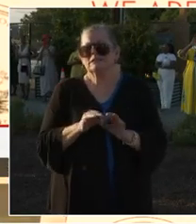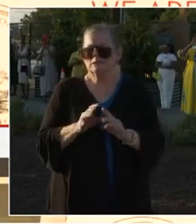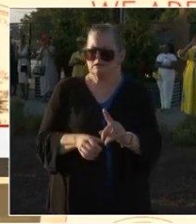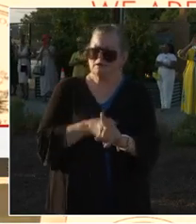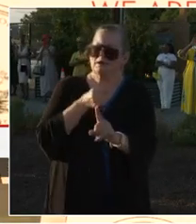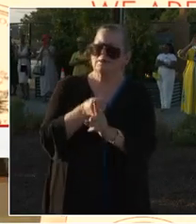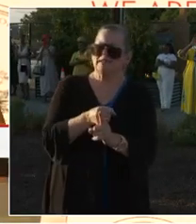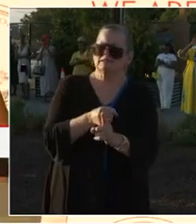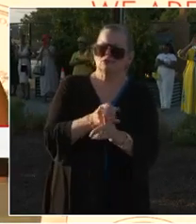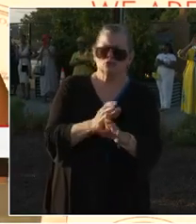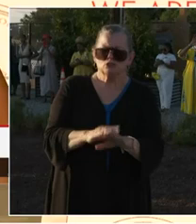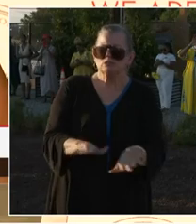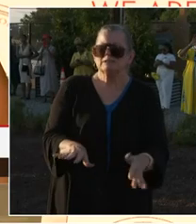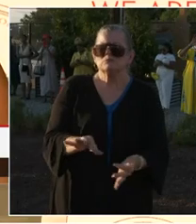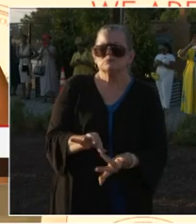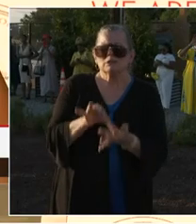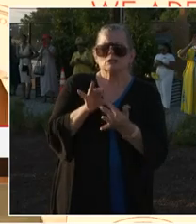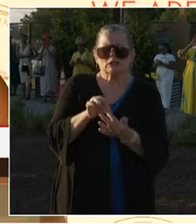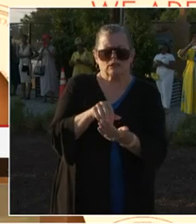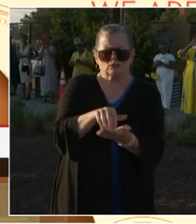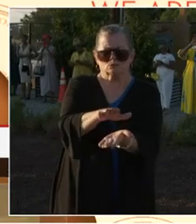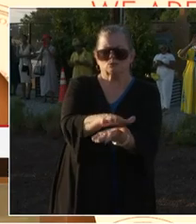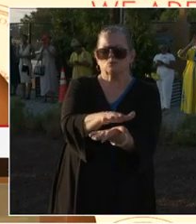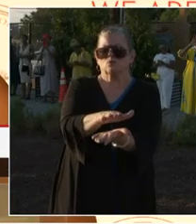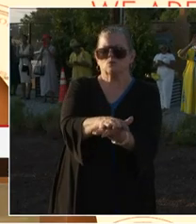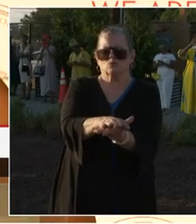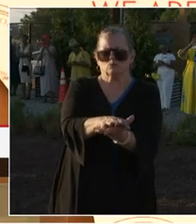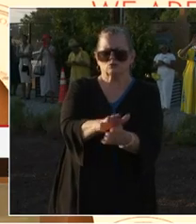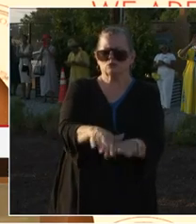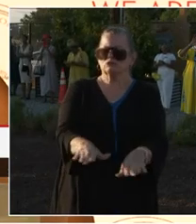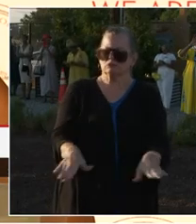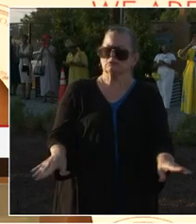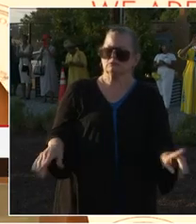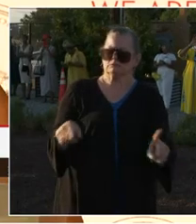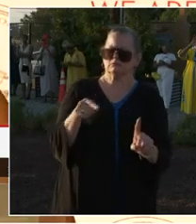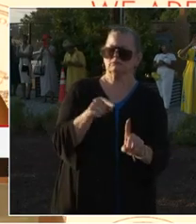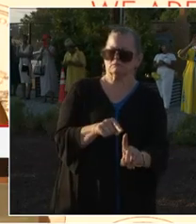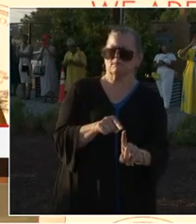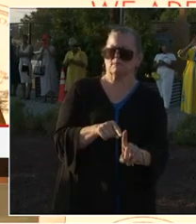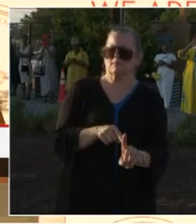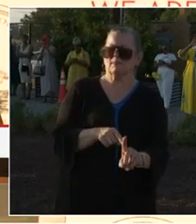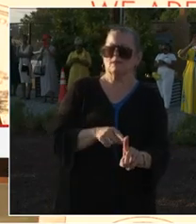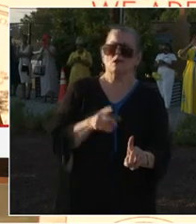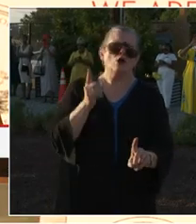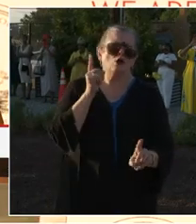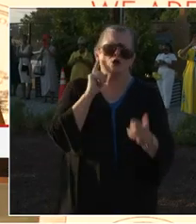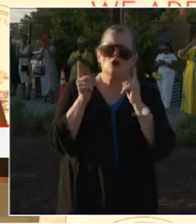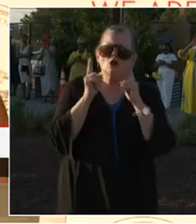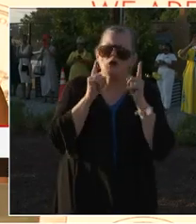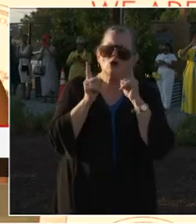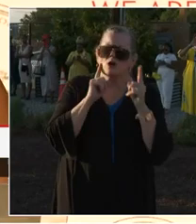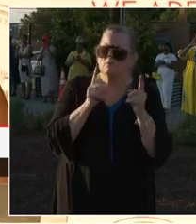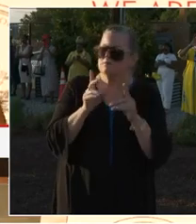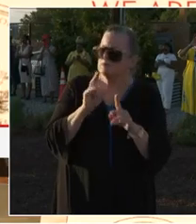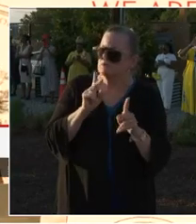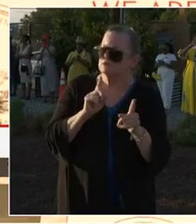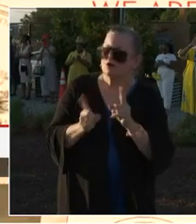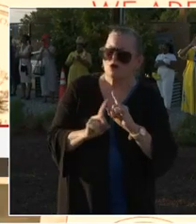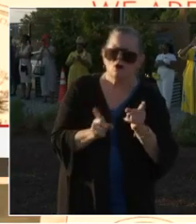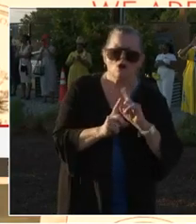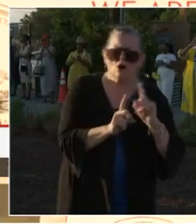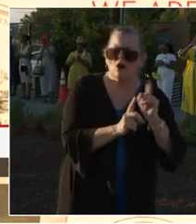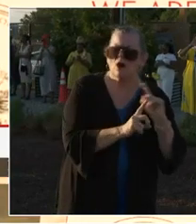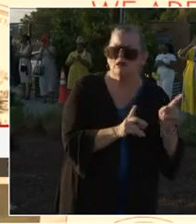especially our school-age children. And you've heard me talk about how important it is that our children got back to